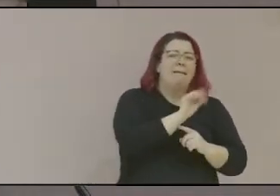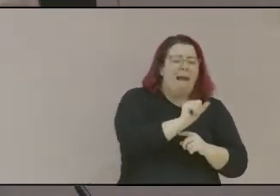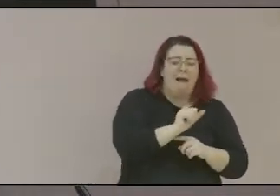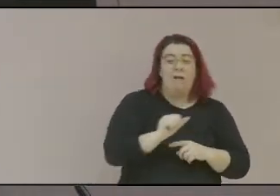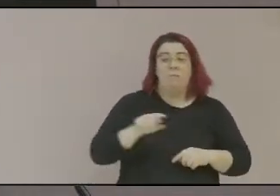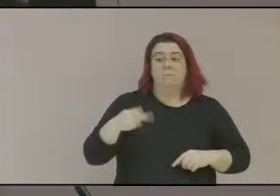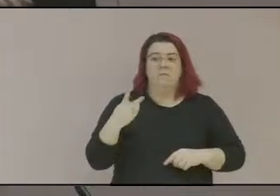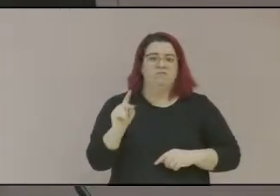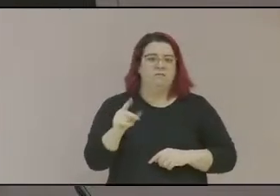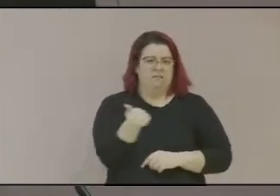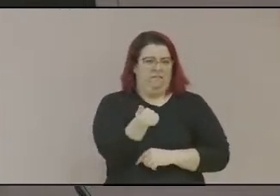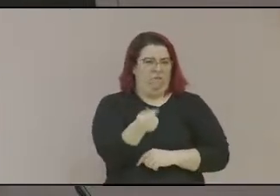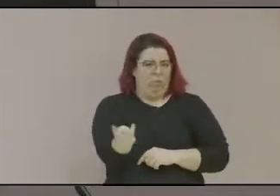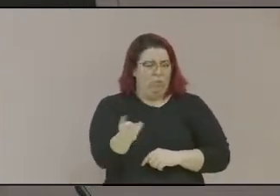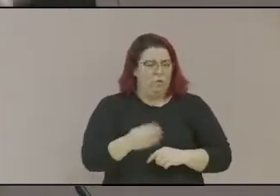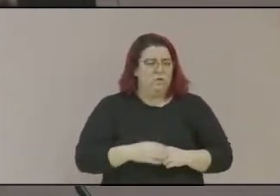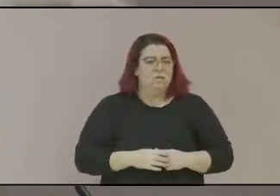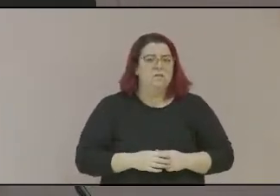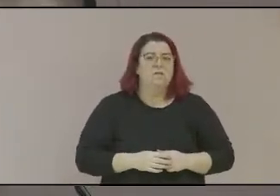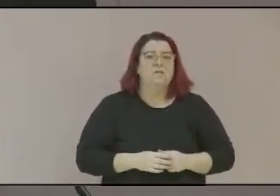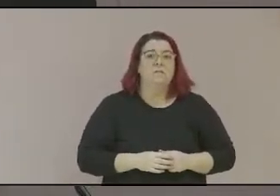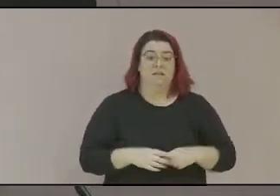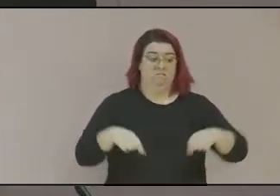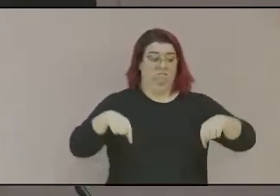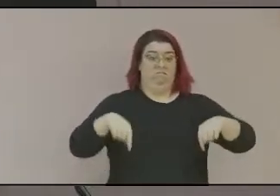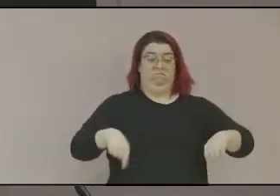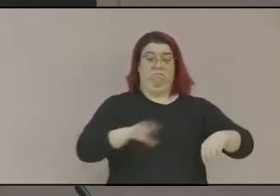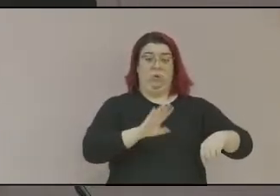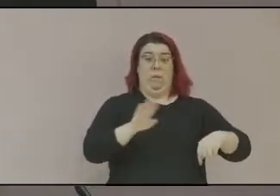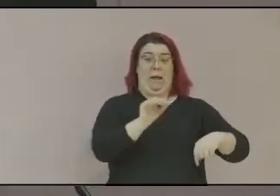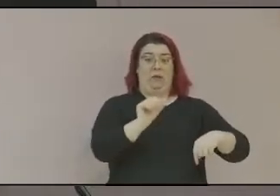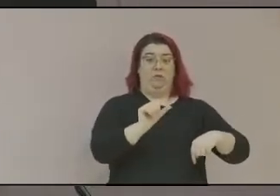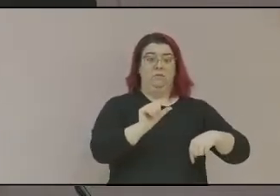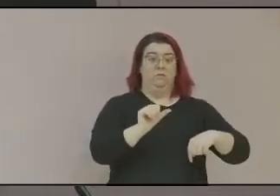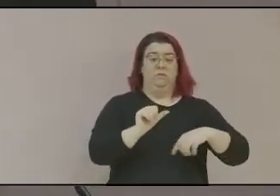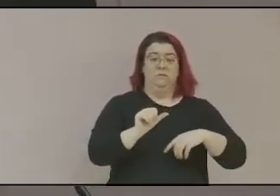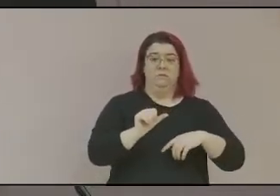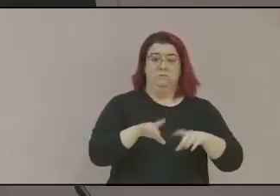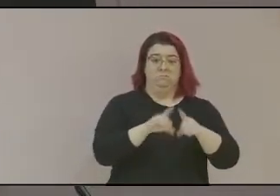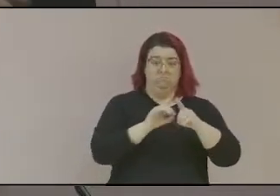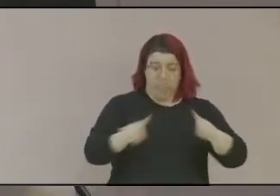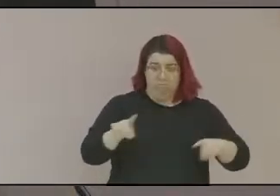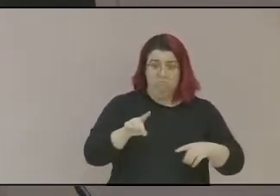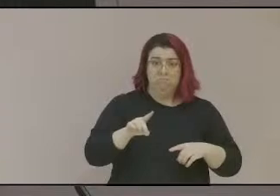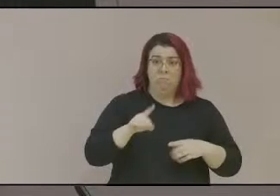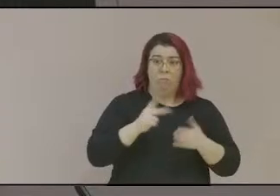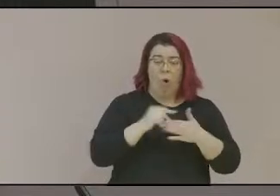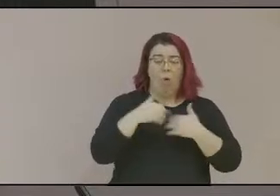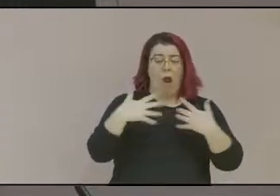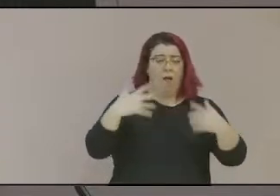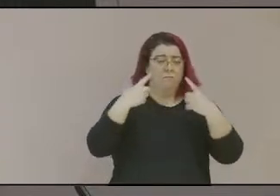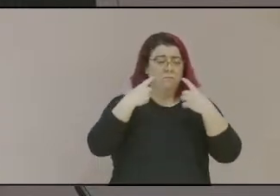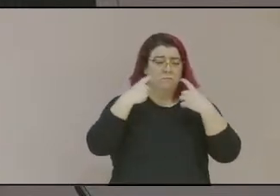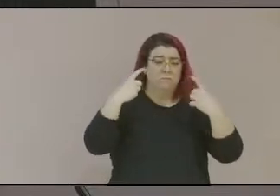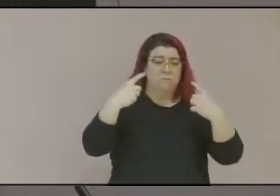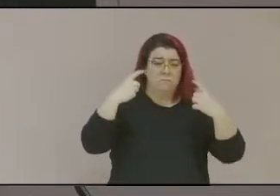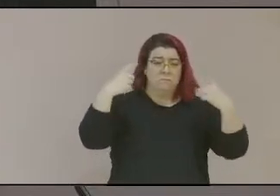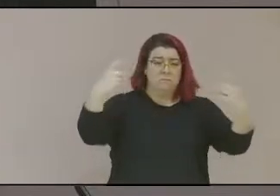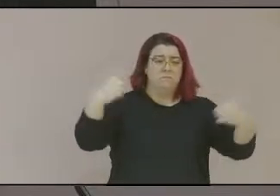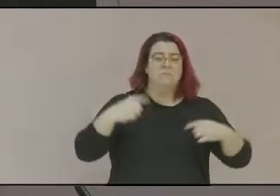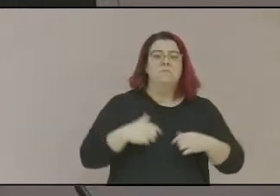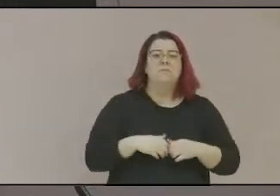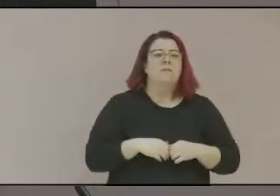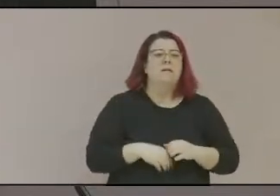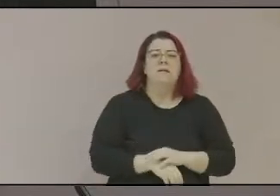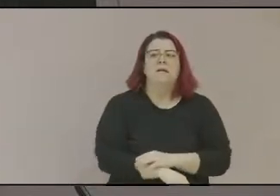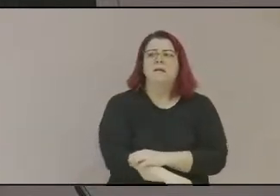And the bachelor's program here is legendary. Every single space I've been in, at every